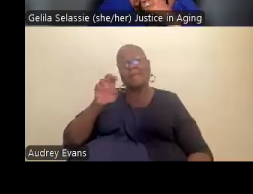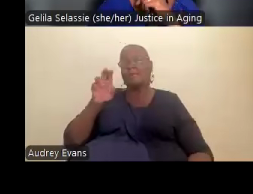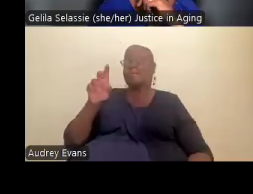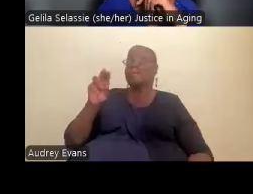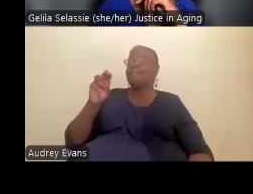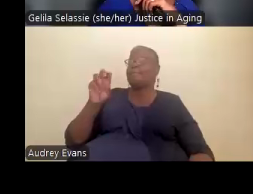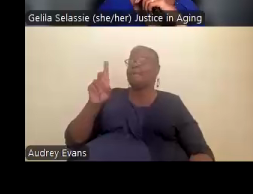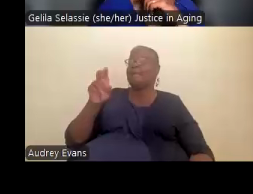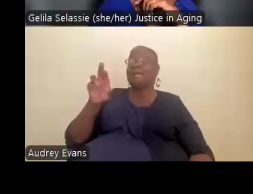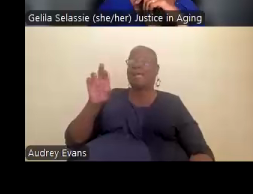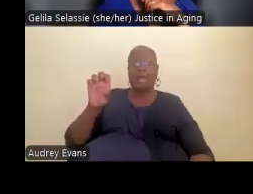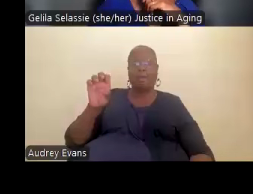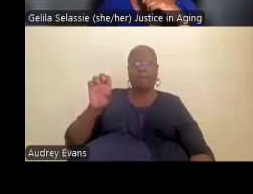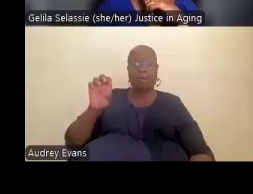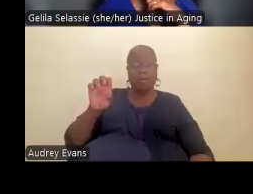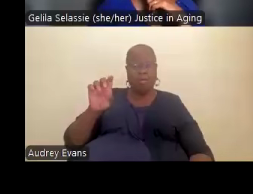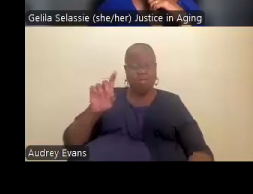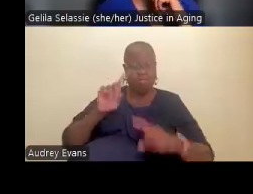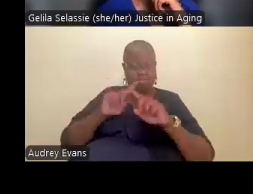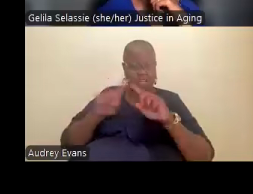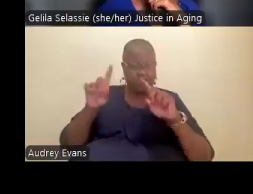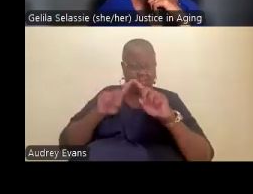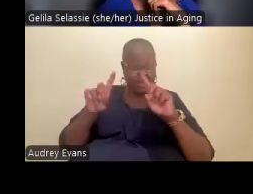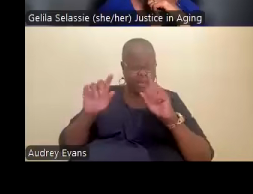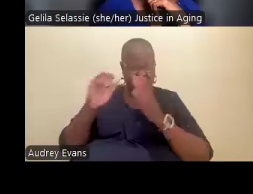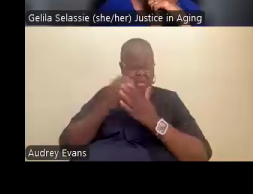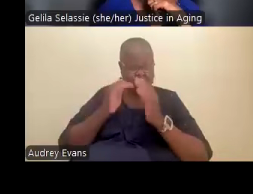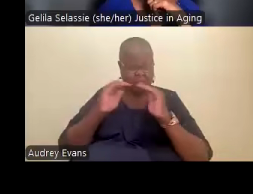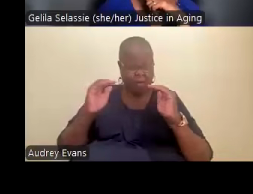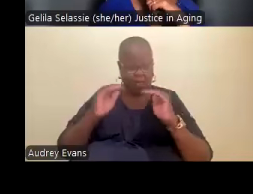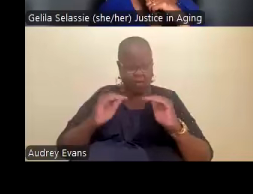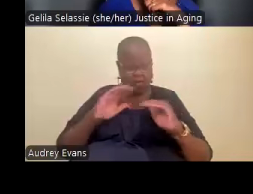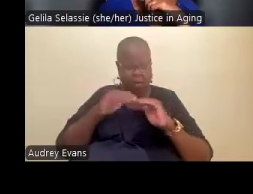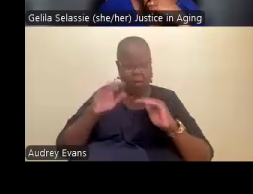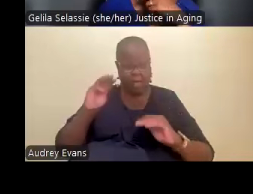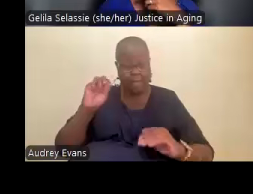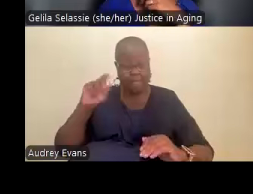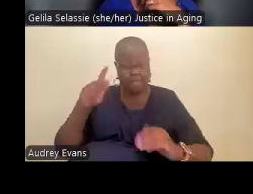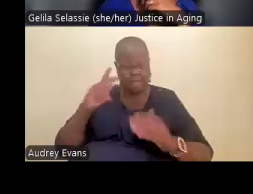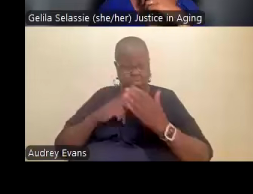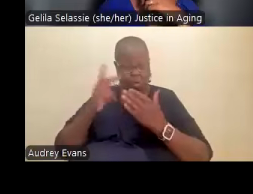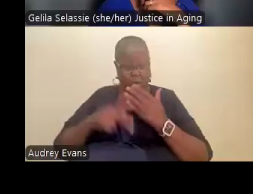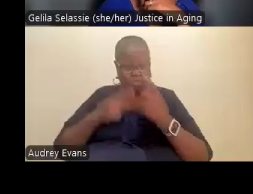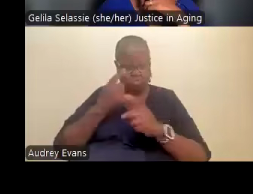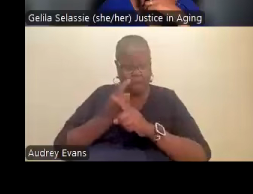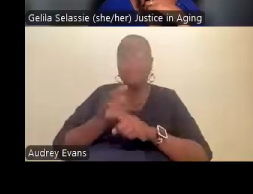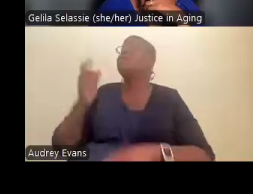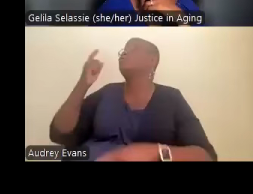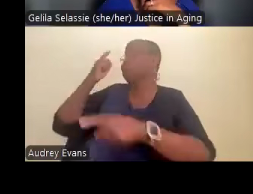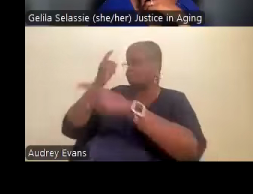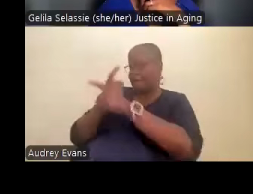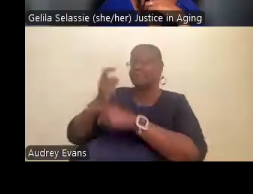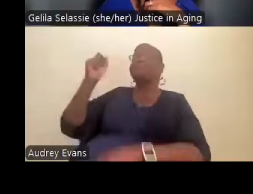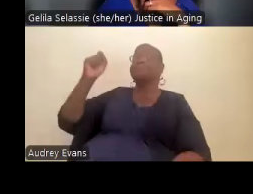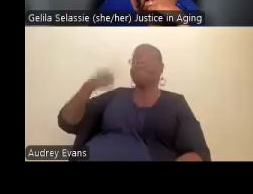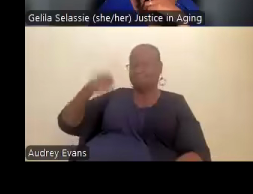Just confirming that there are different income levels for all the MSP programs. Correct.